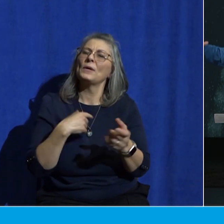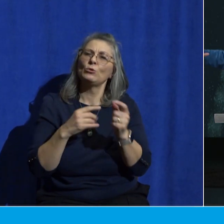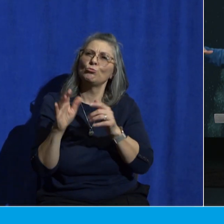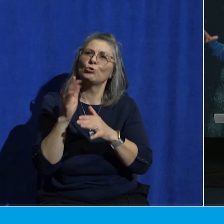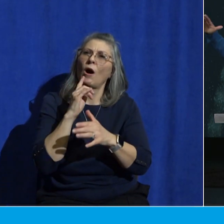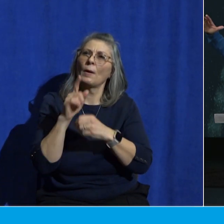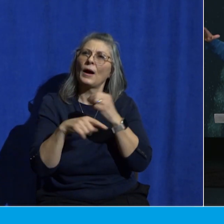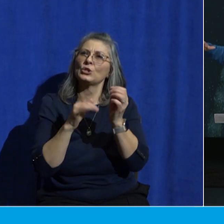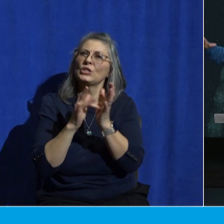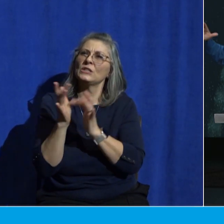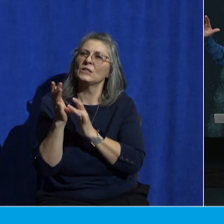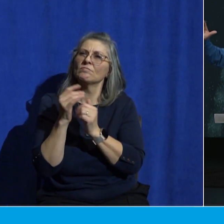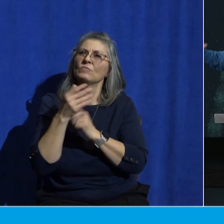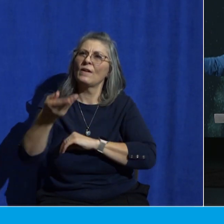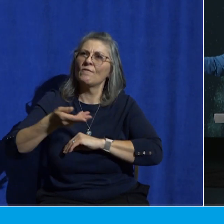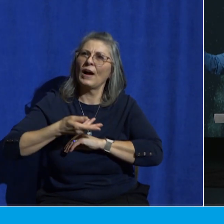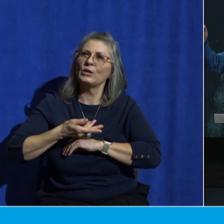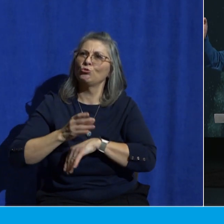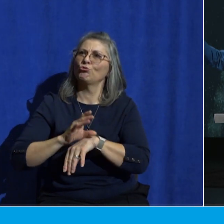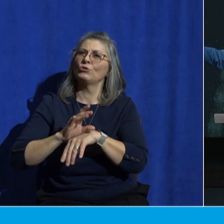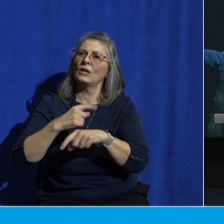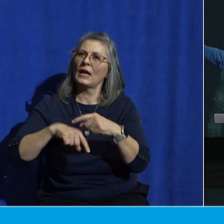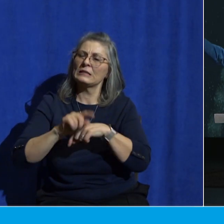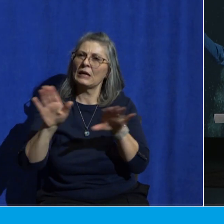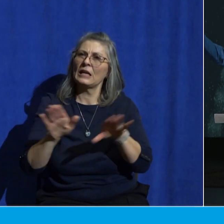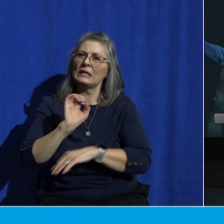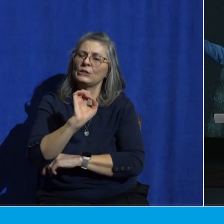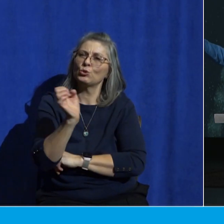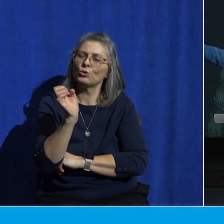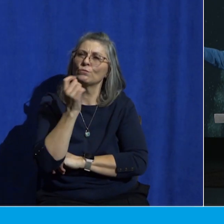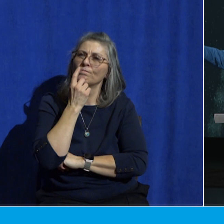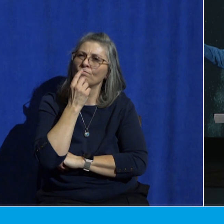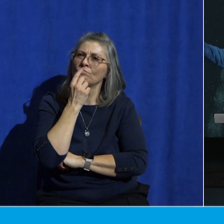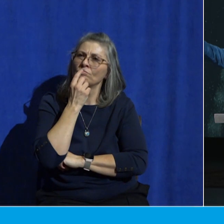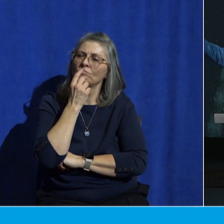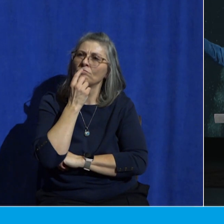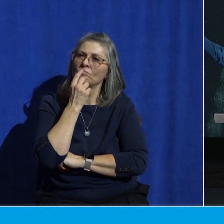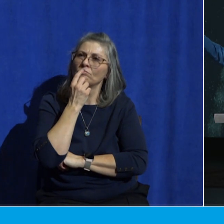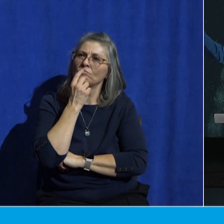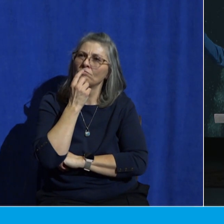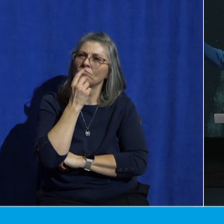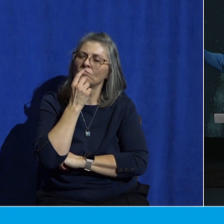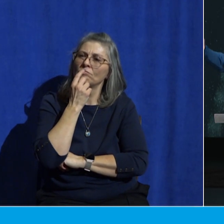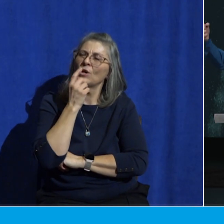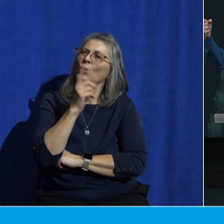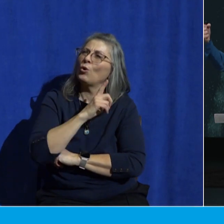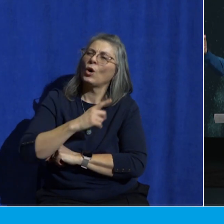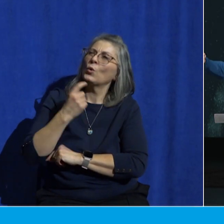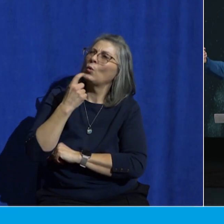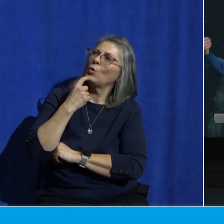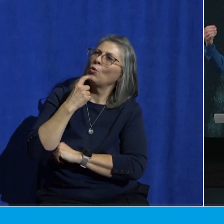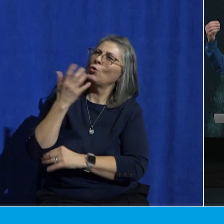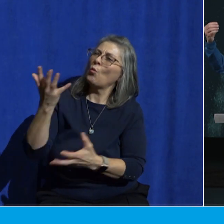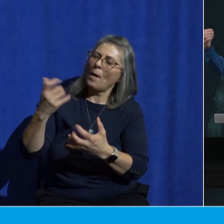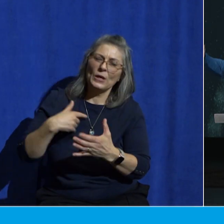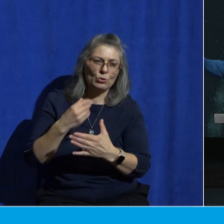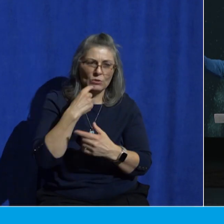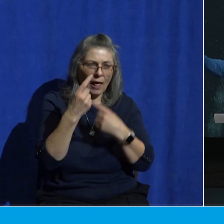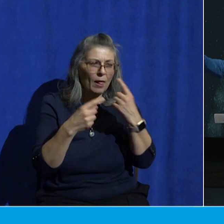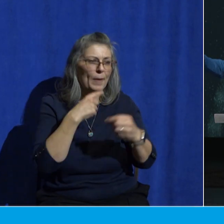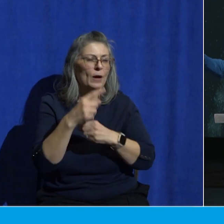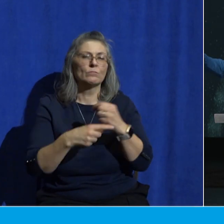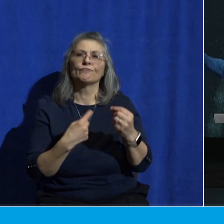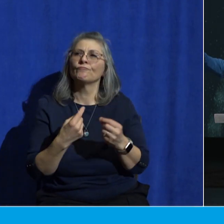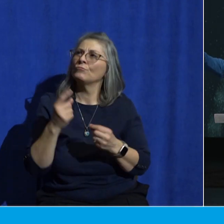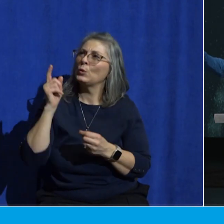Put names and faces on our minds. Who are you calling us to share Jesus with this